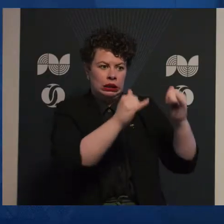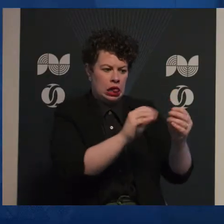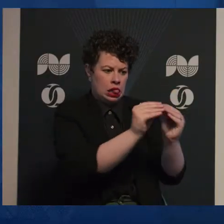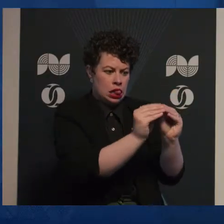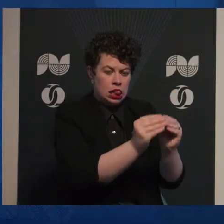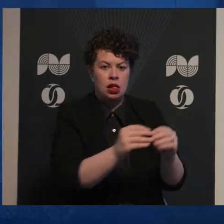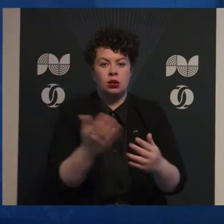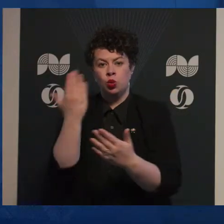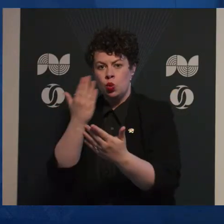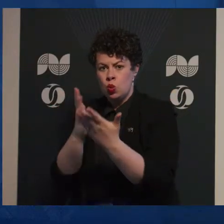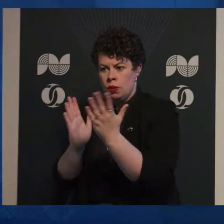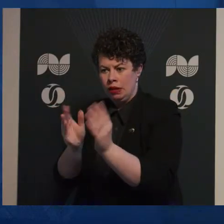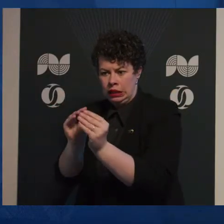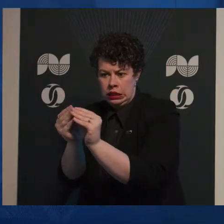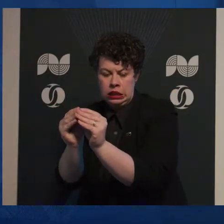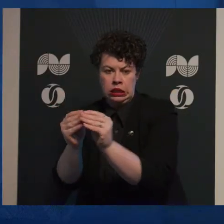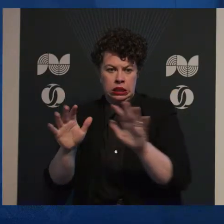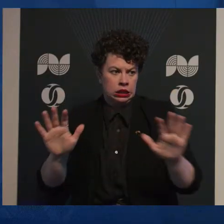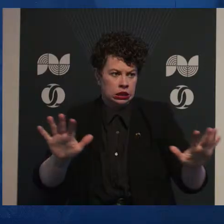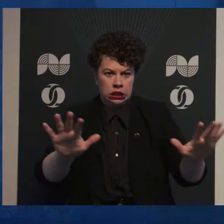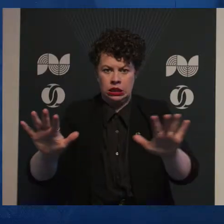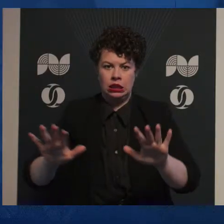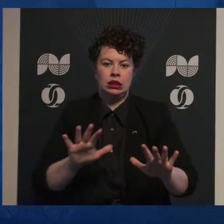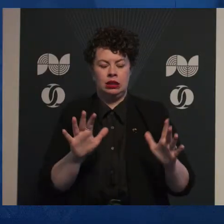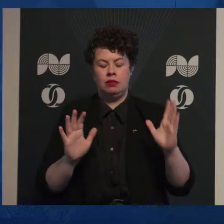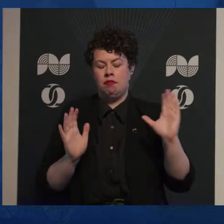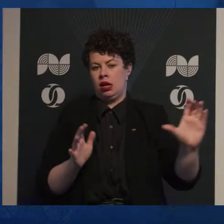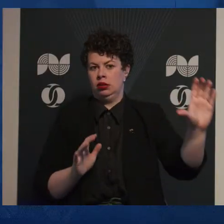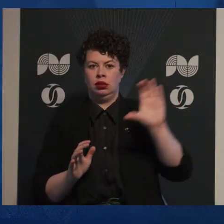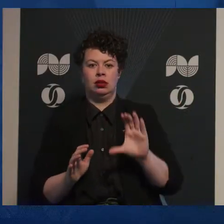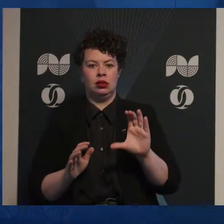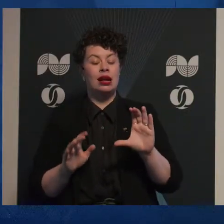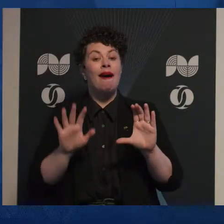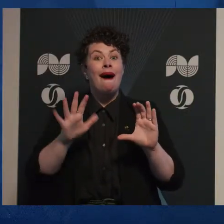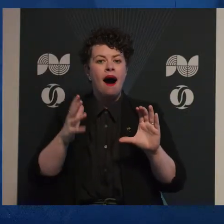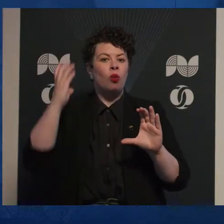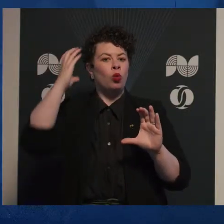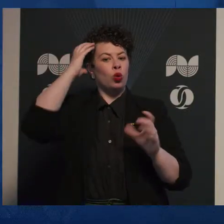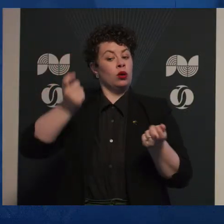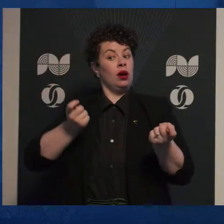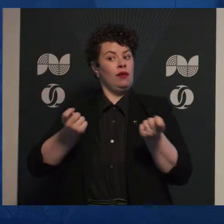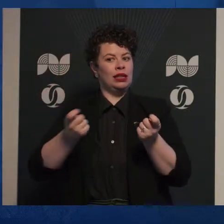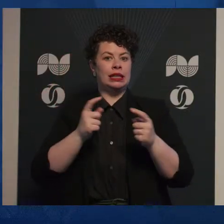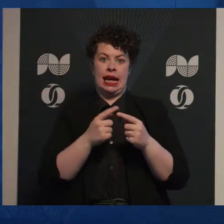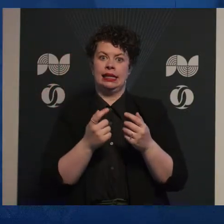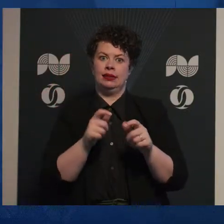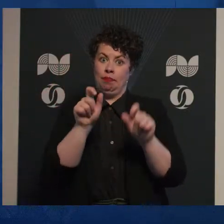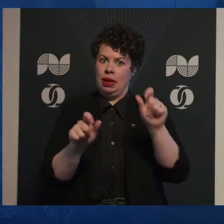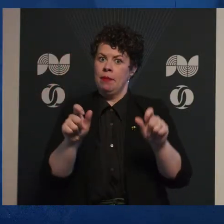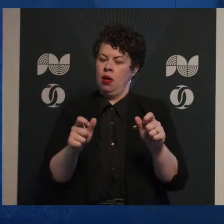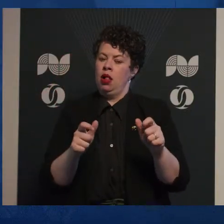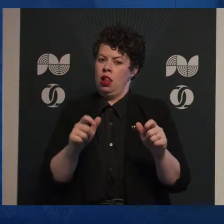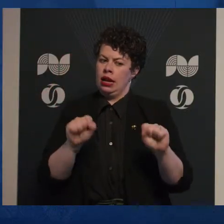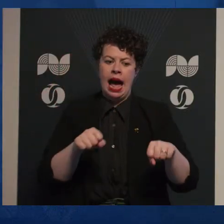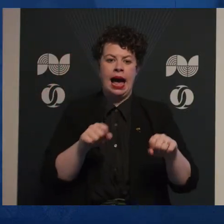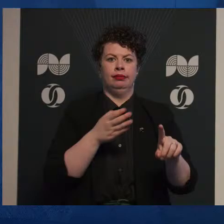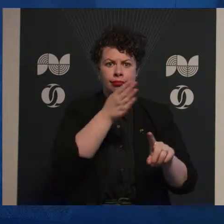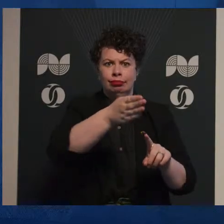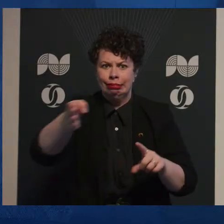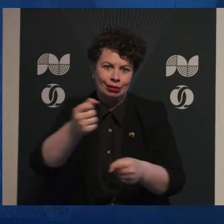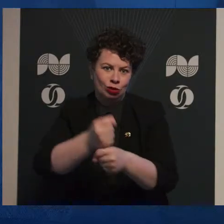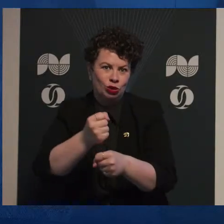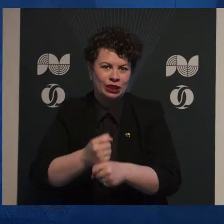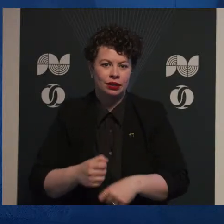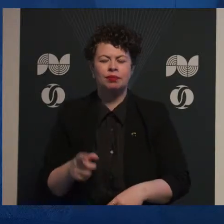that again comes back to strong governance and very strong capacity. Yes, I wanted to ask, when you said that there